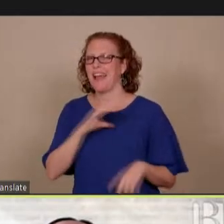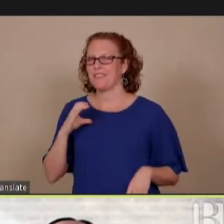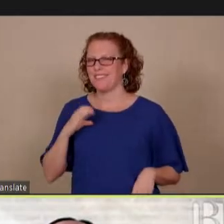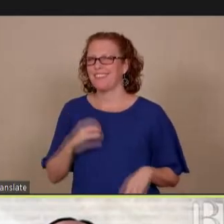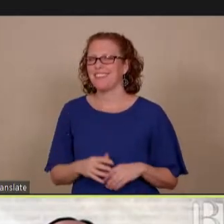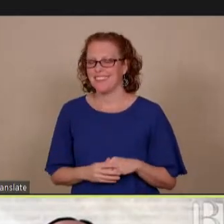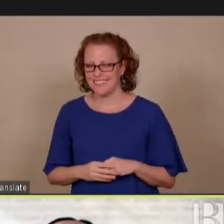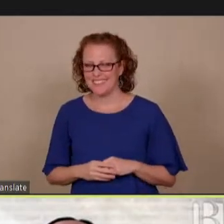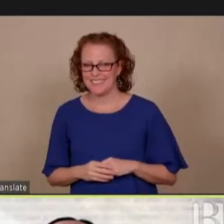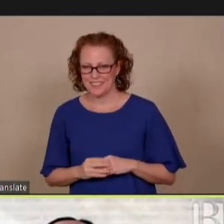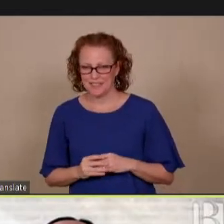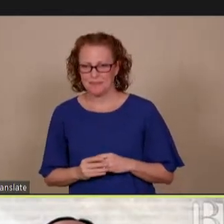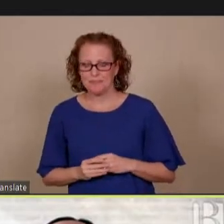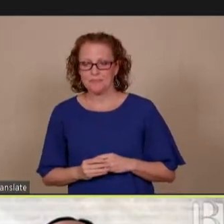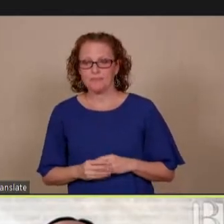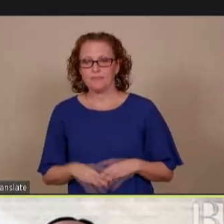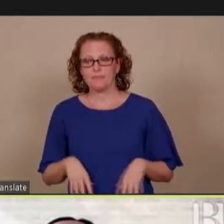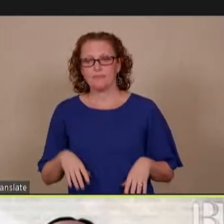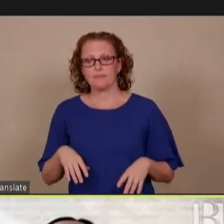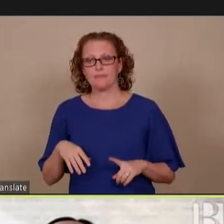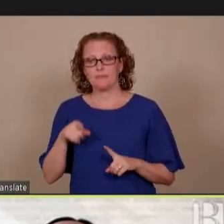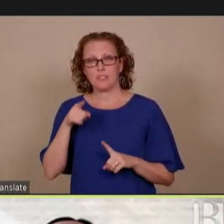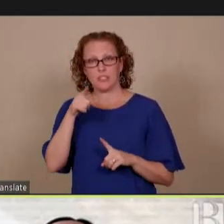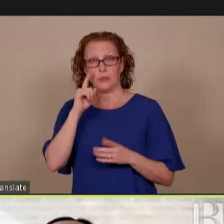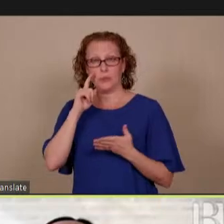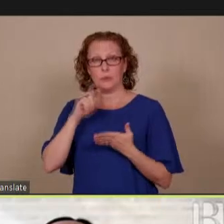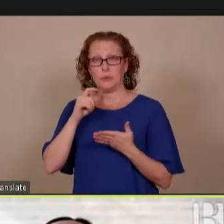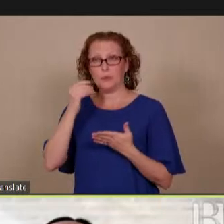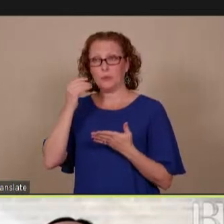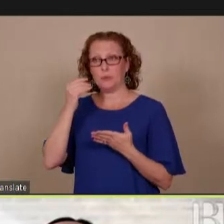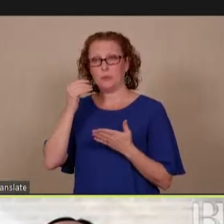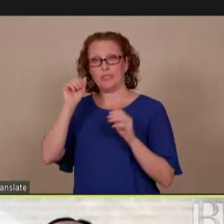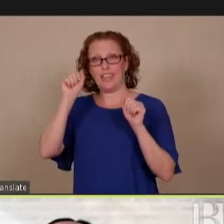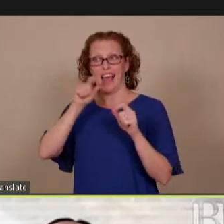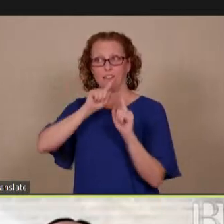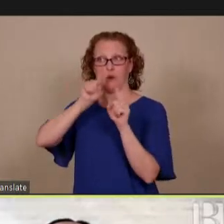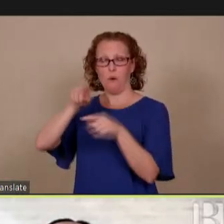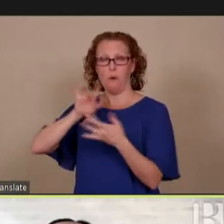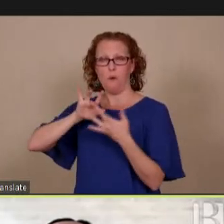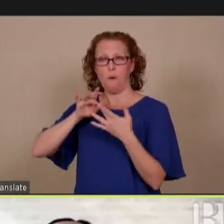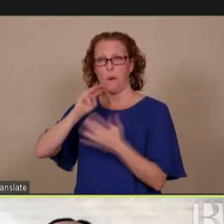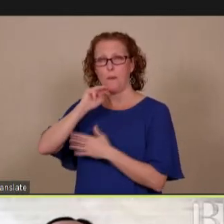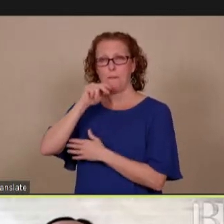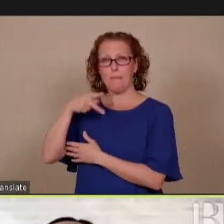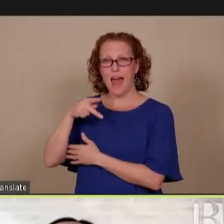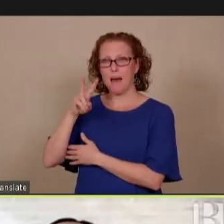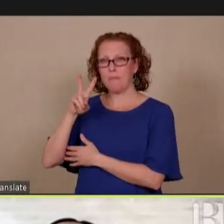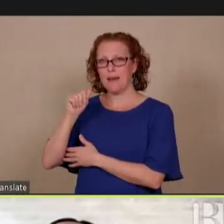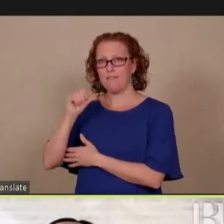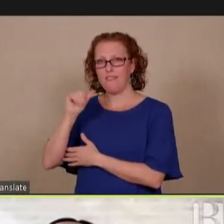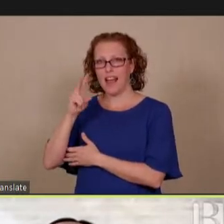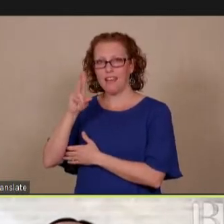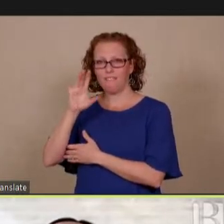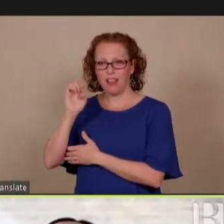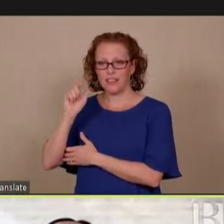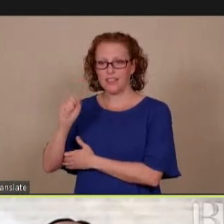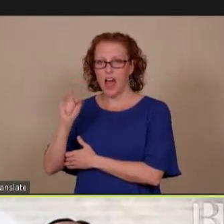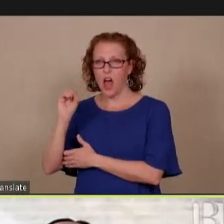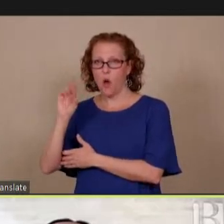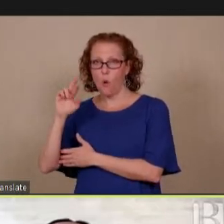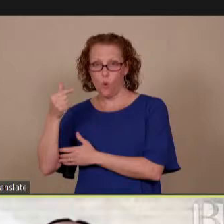The Map Vacaville.org website is a great resource. It has all the redistricting